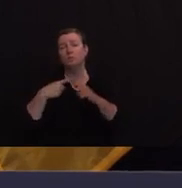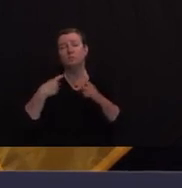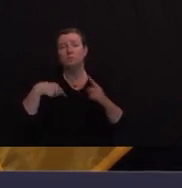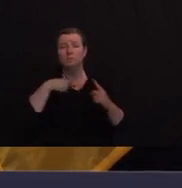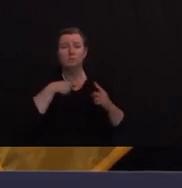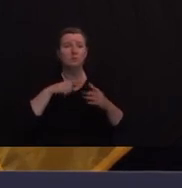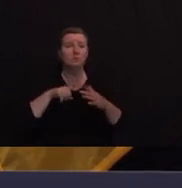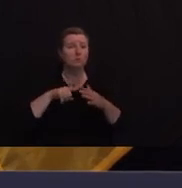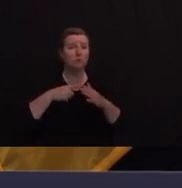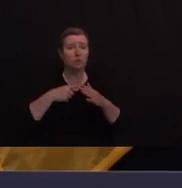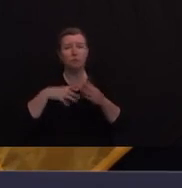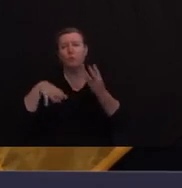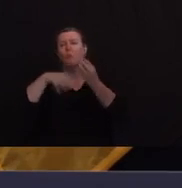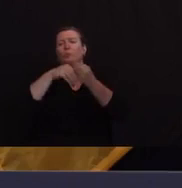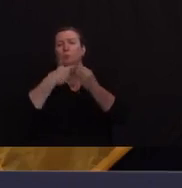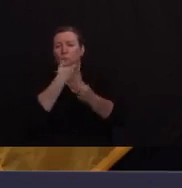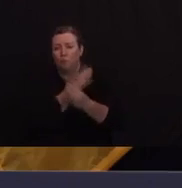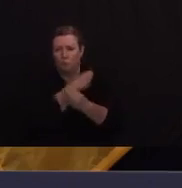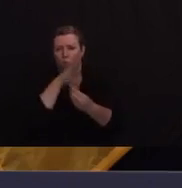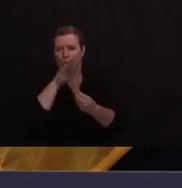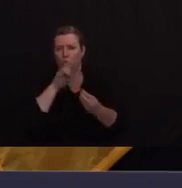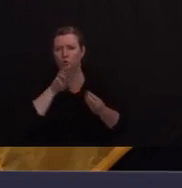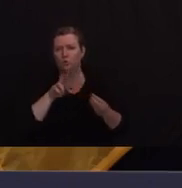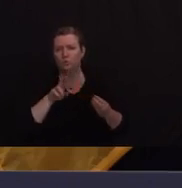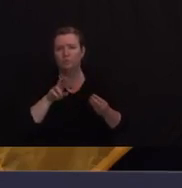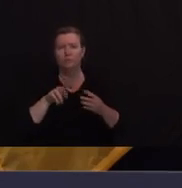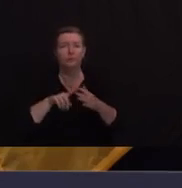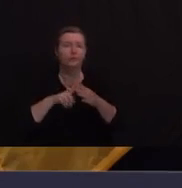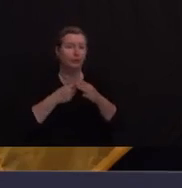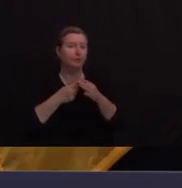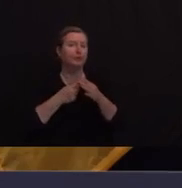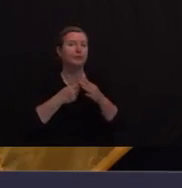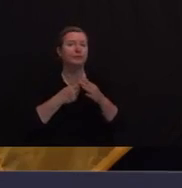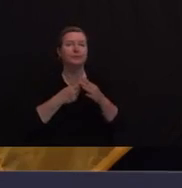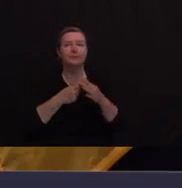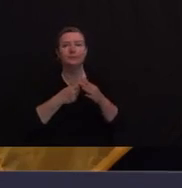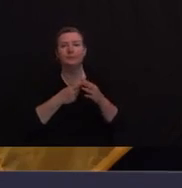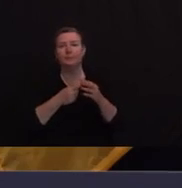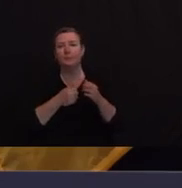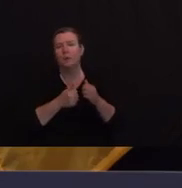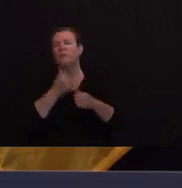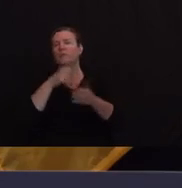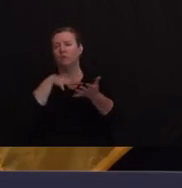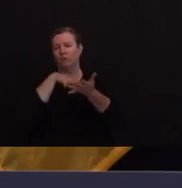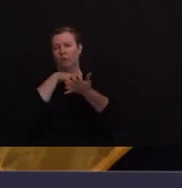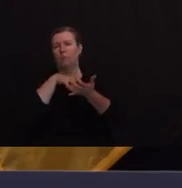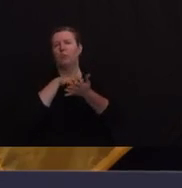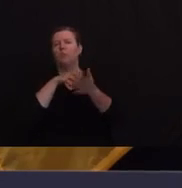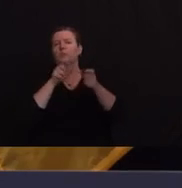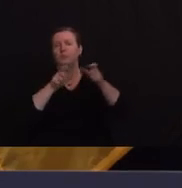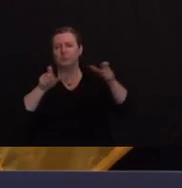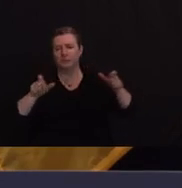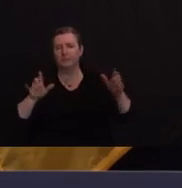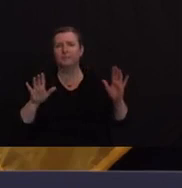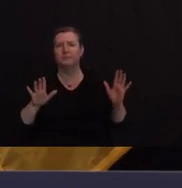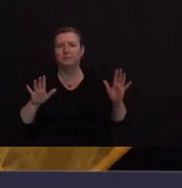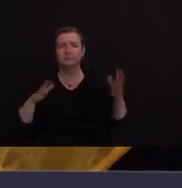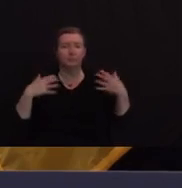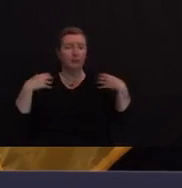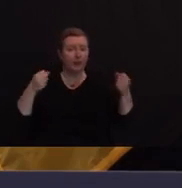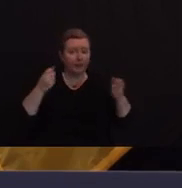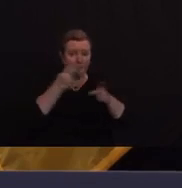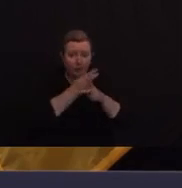most vulnerable, right? So that's where we started initially. We start with both frontline healthcare workers and folks who are seniors